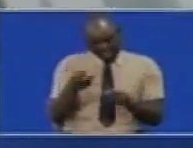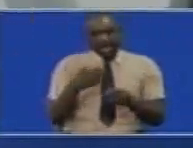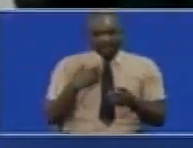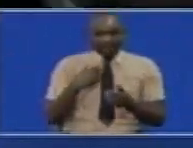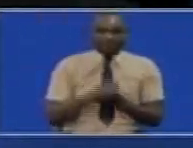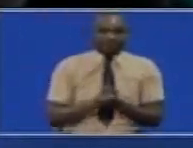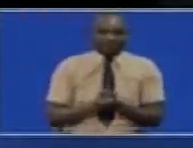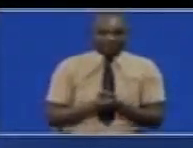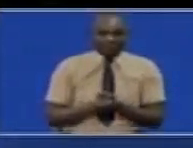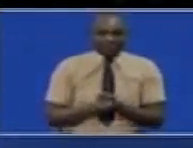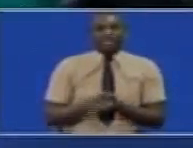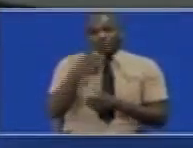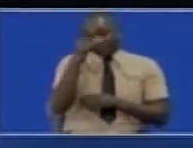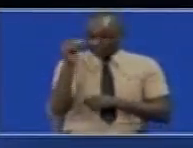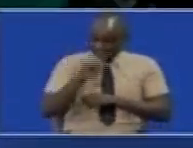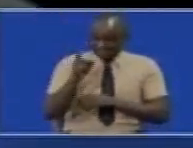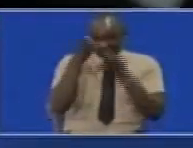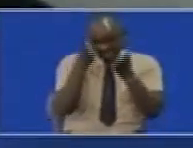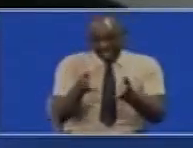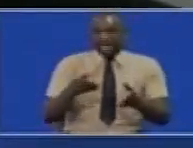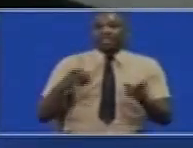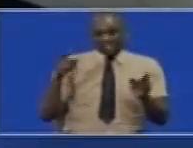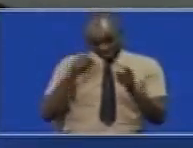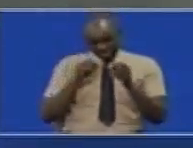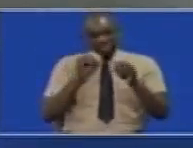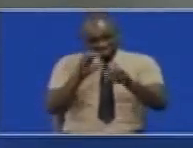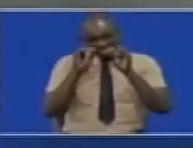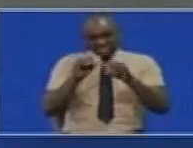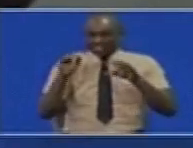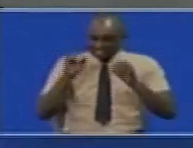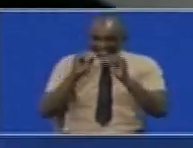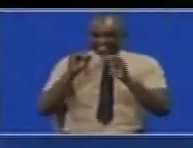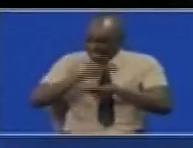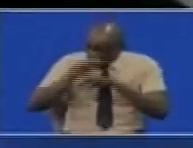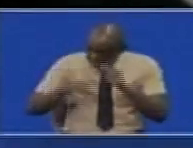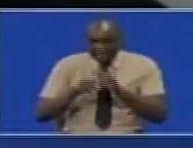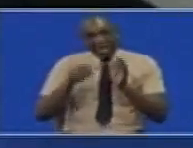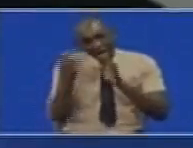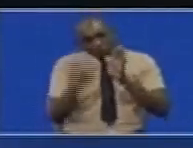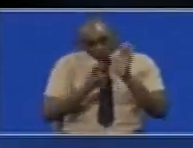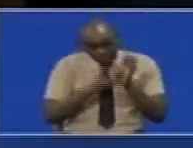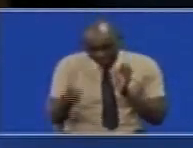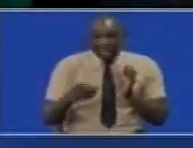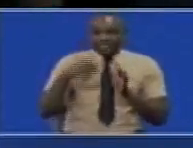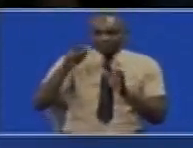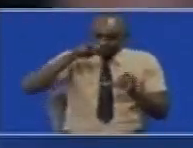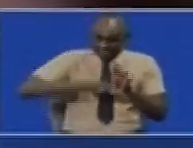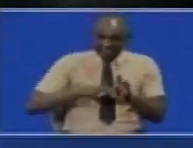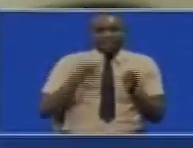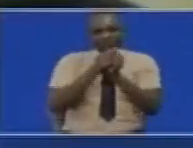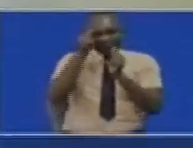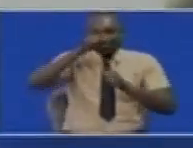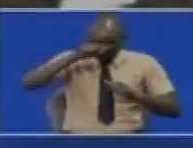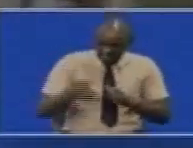sand? After a 20-minute brief on safety measures, divers board a plane which flies to the jump altitude of